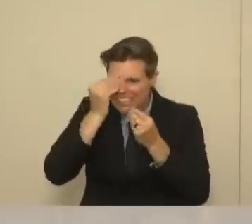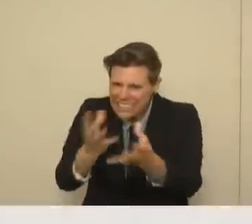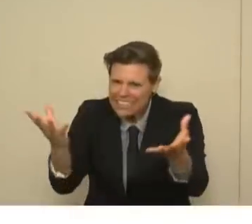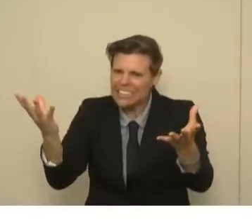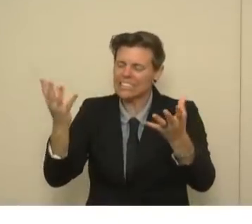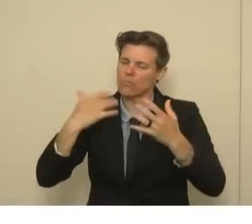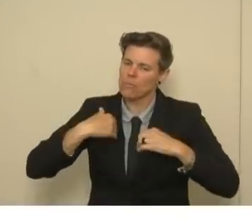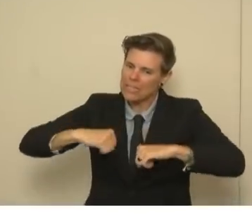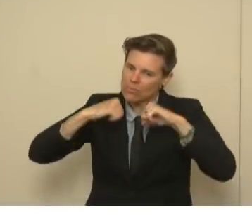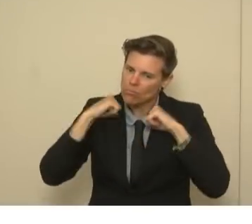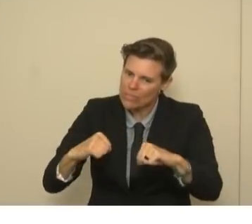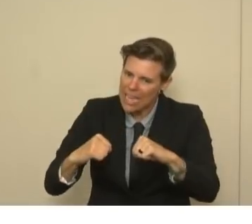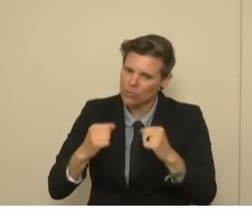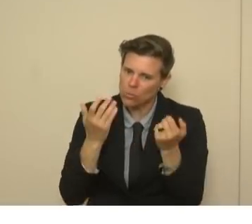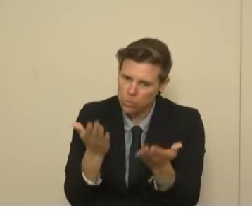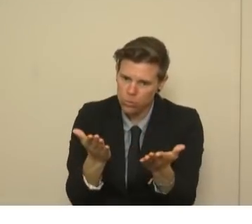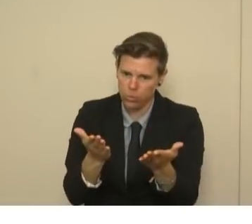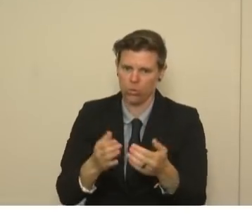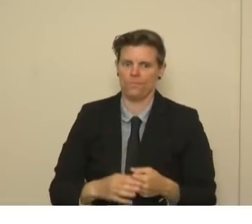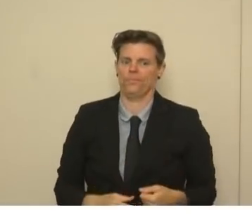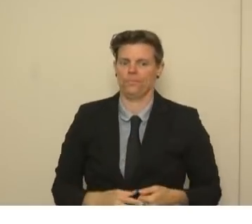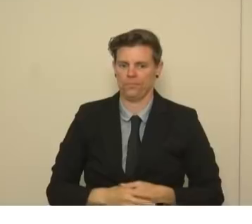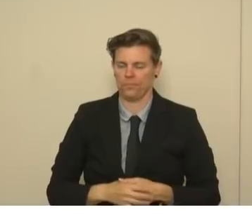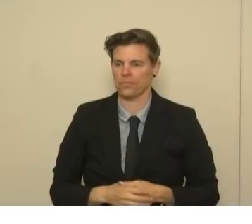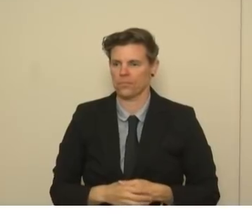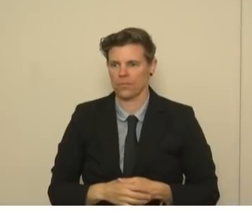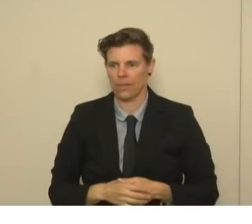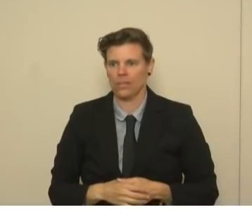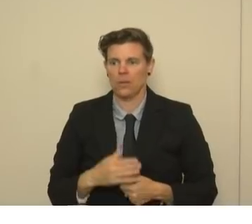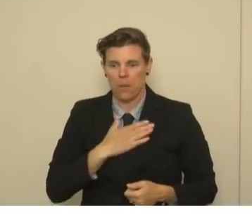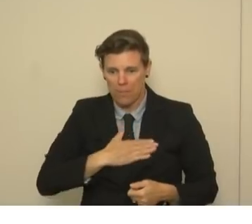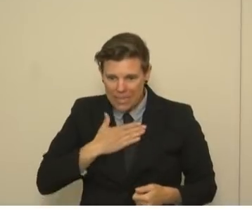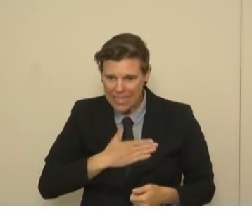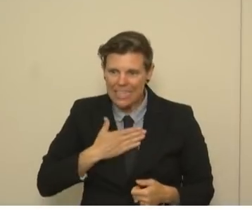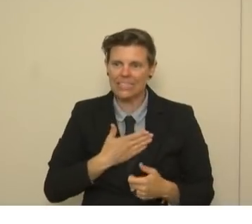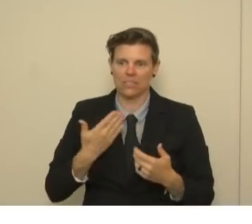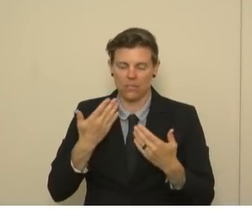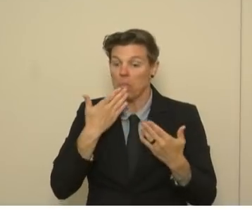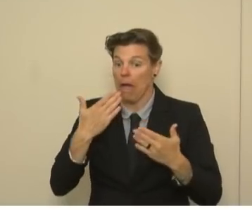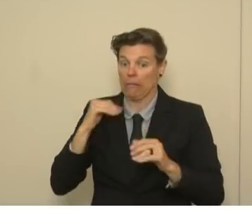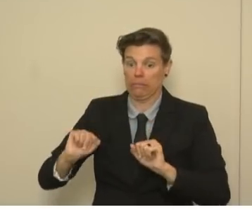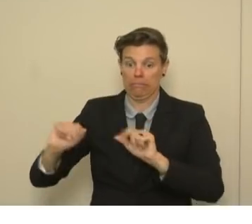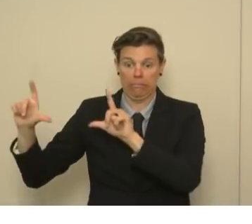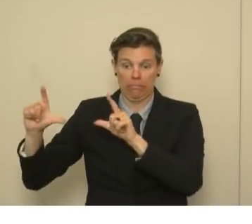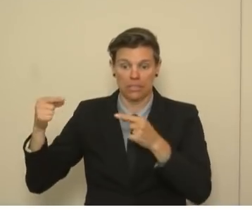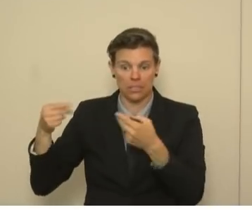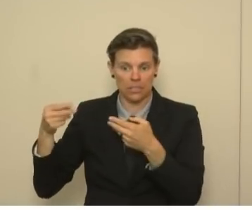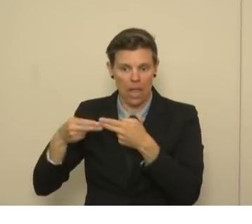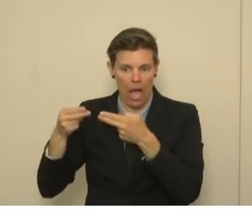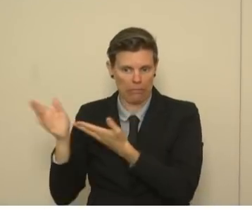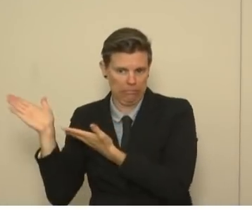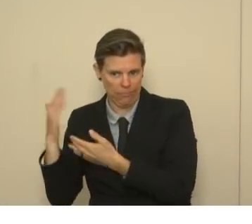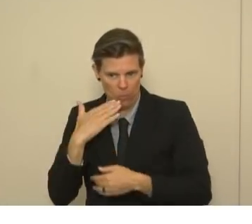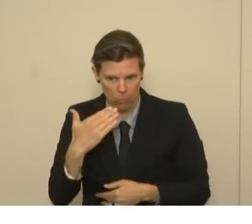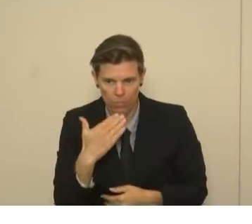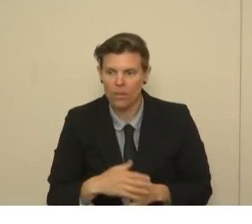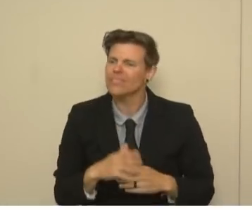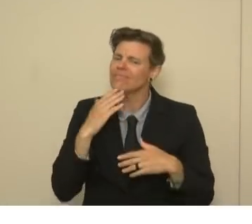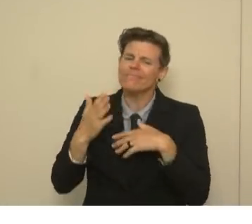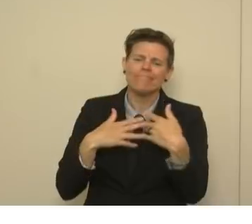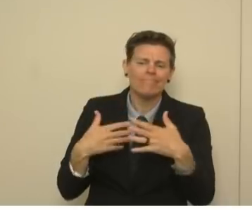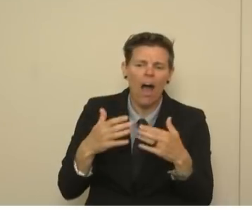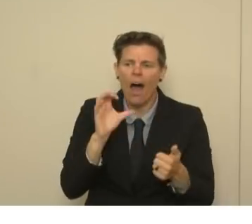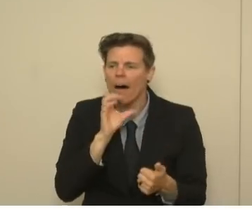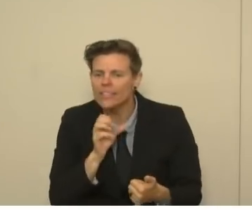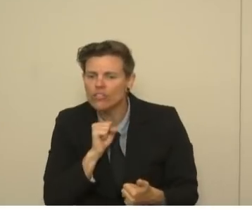your part by being counted. And thank you for putting the slide up again. Everyone counts. It's age, immigration status, race, income, or anything